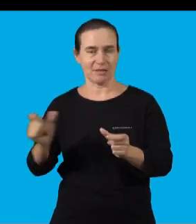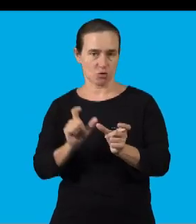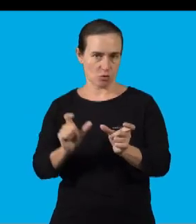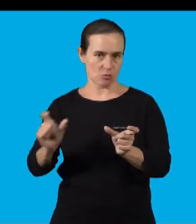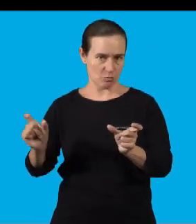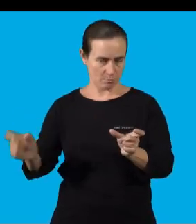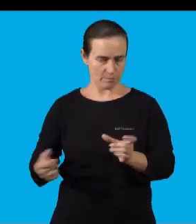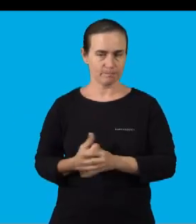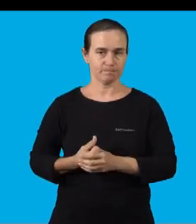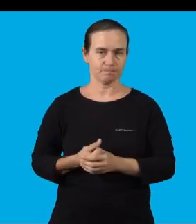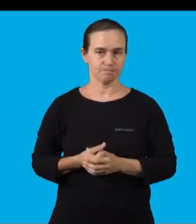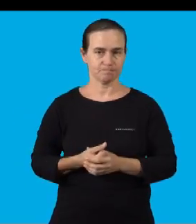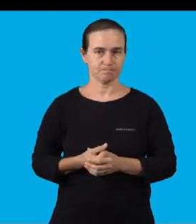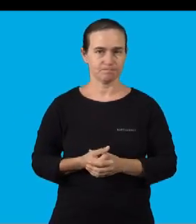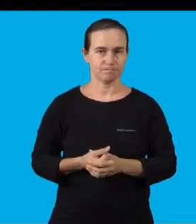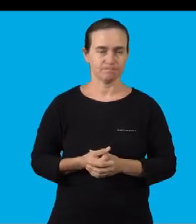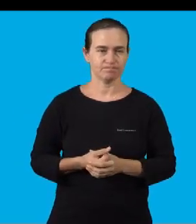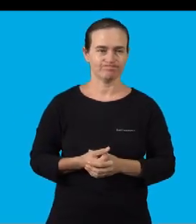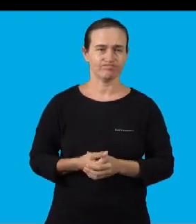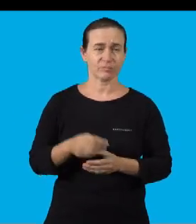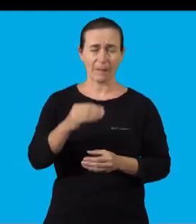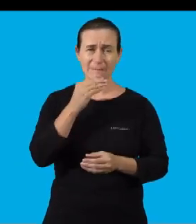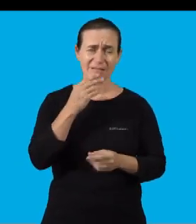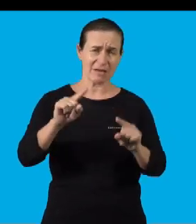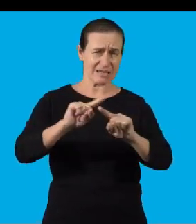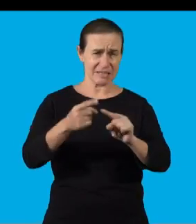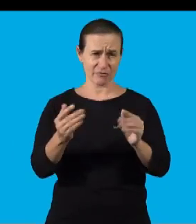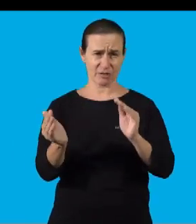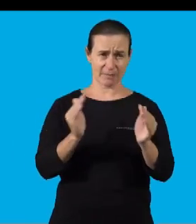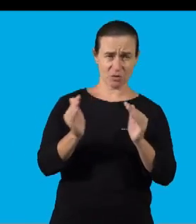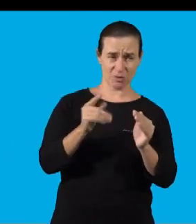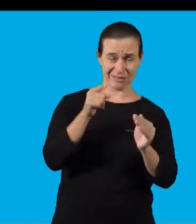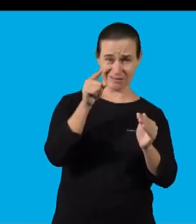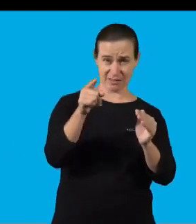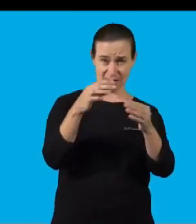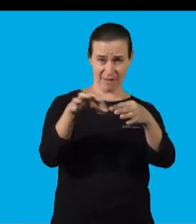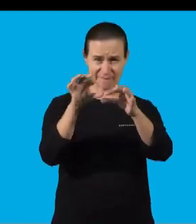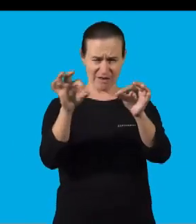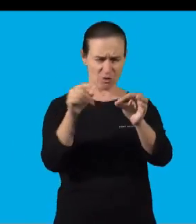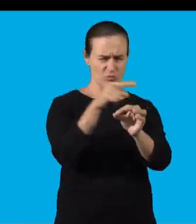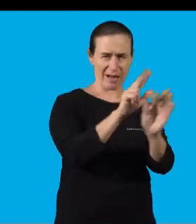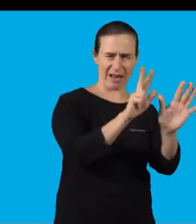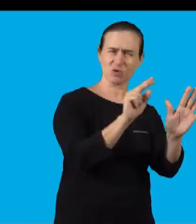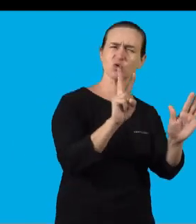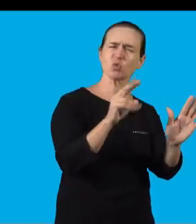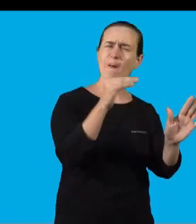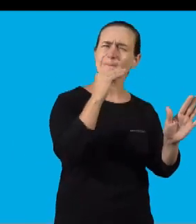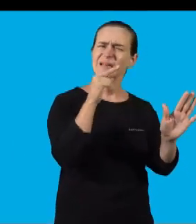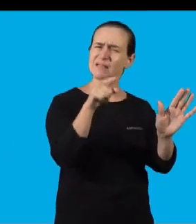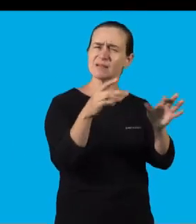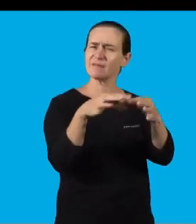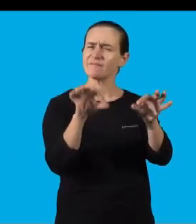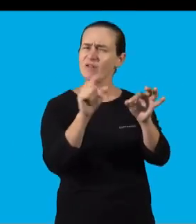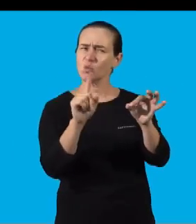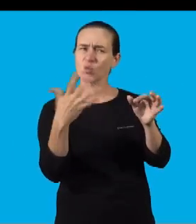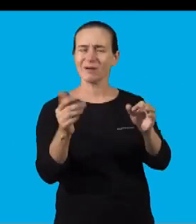next terms of the quadratic number pattern. So if the difference between this value here and 8 is 2, then it means